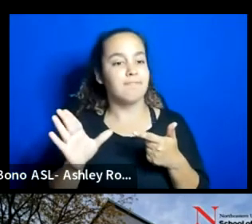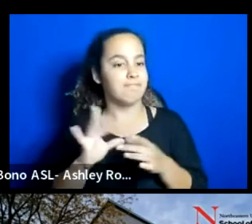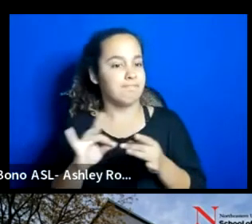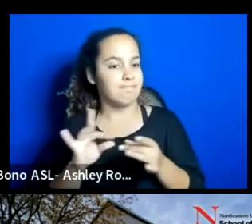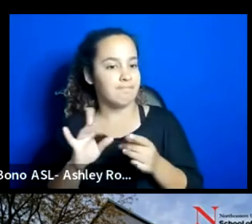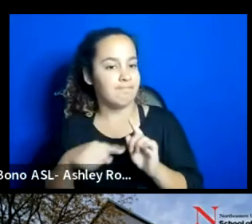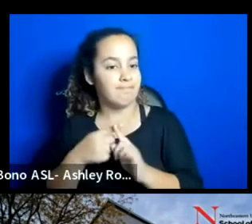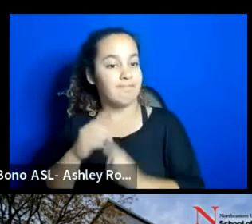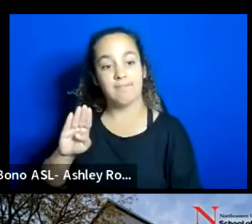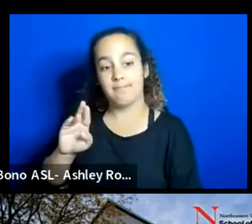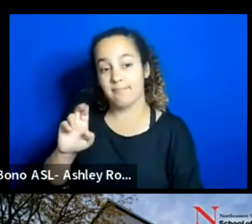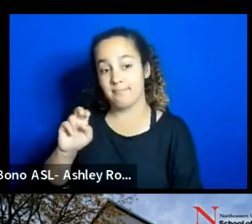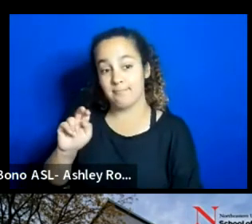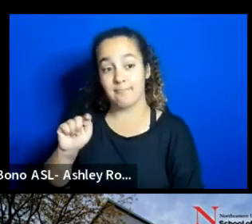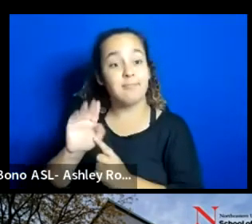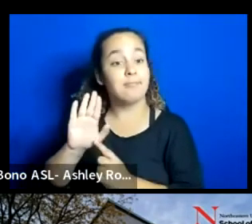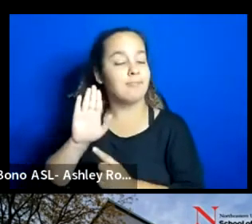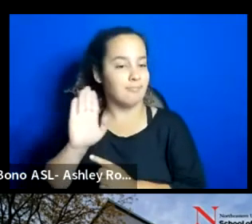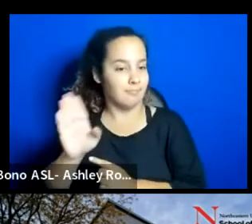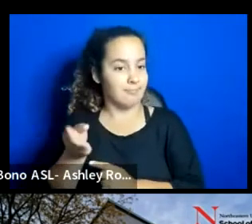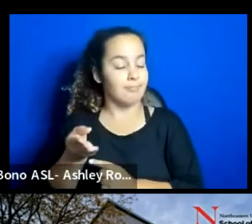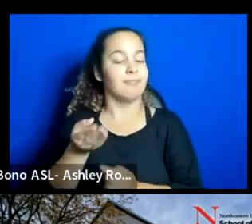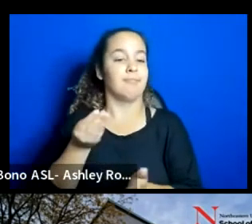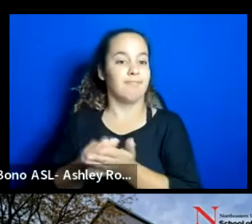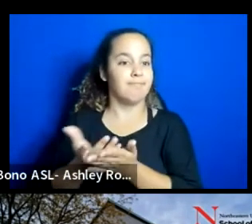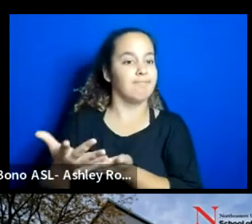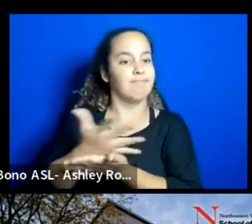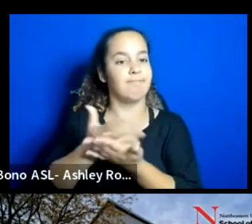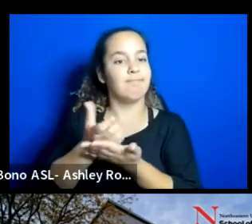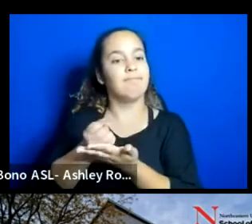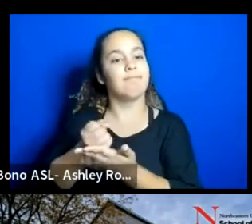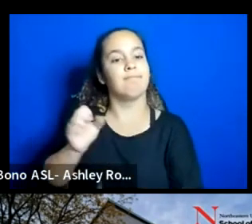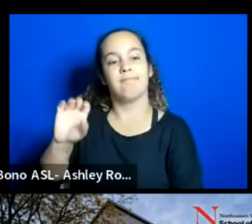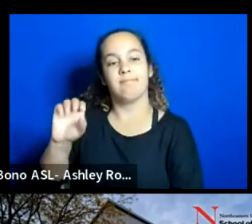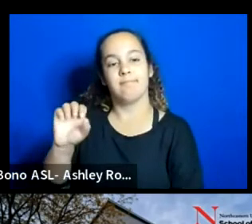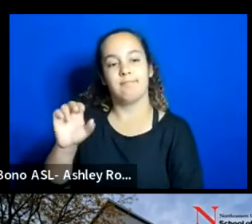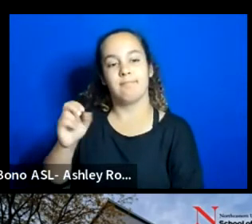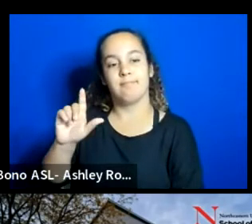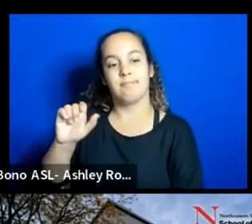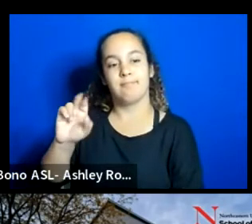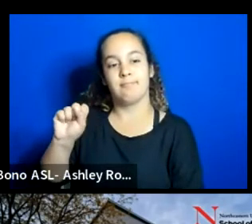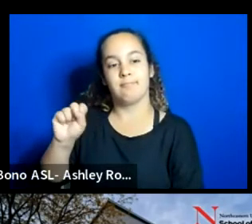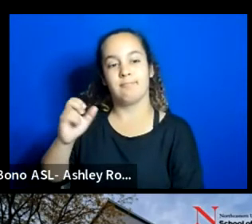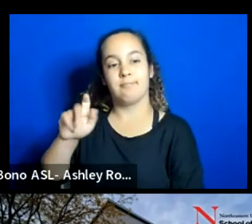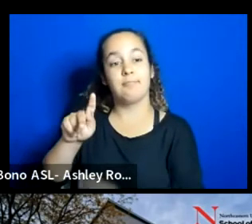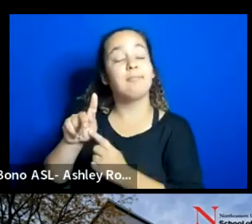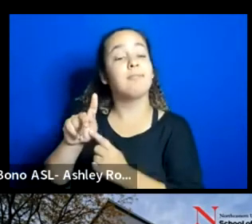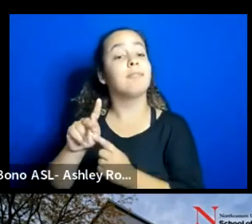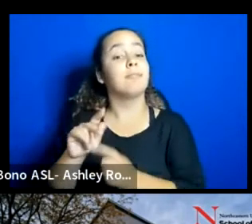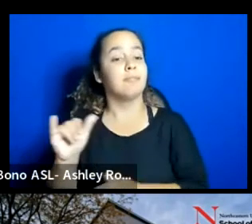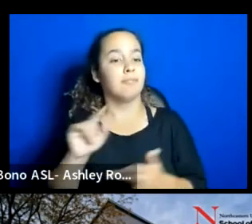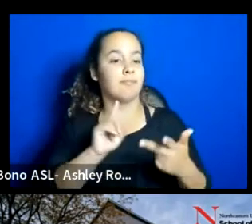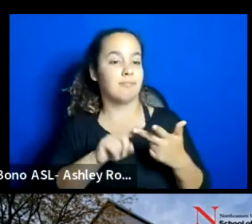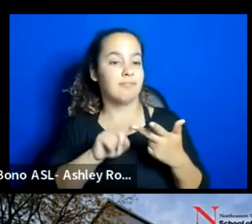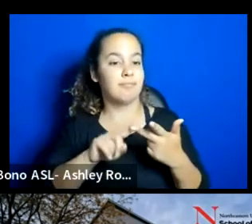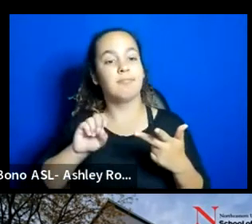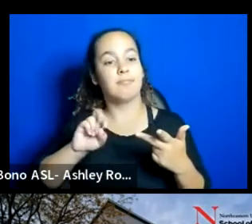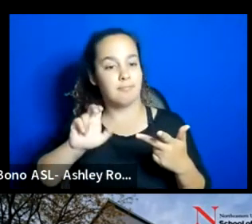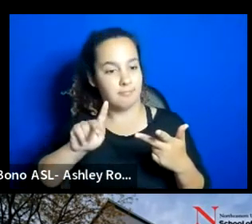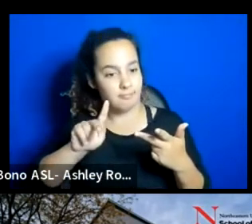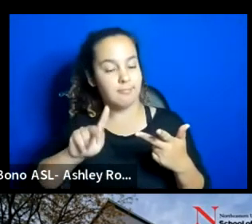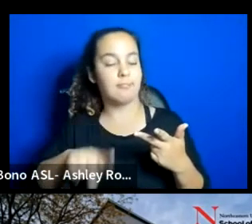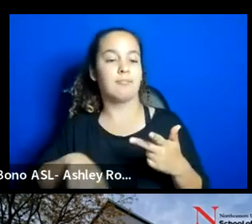about Brent's scholarship. And then we will have comments by Derek Miller, Kara